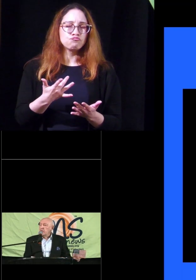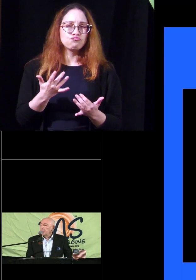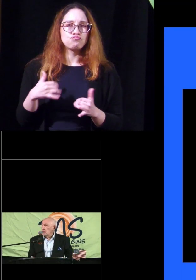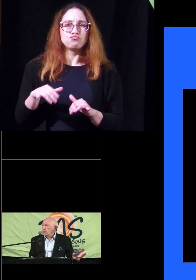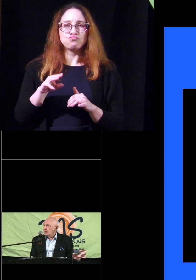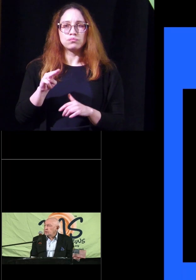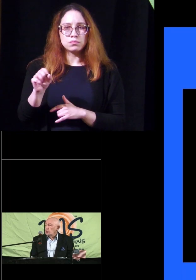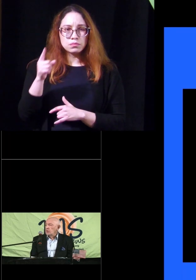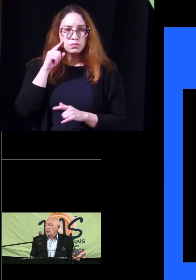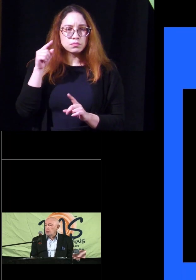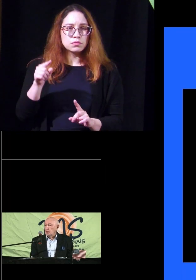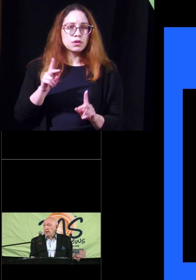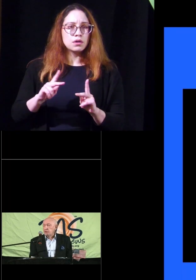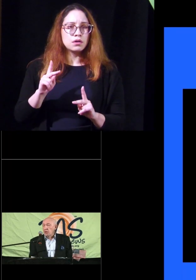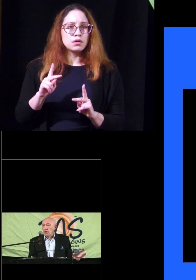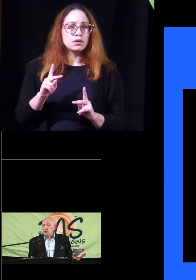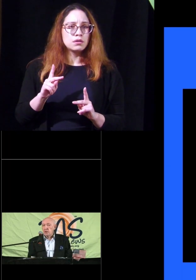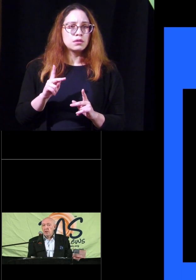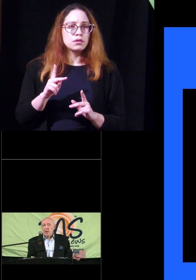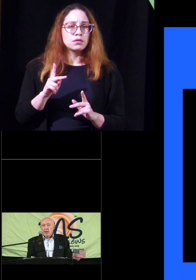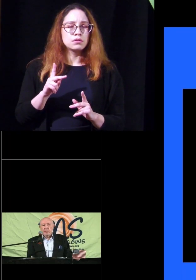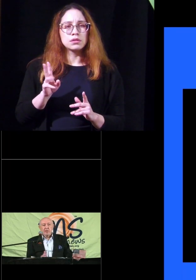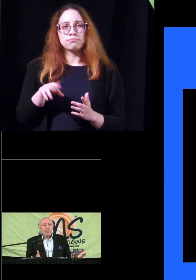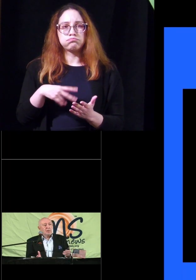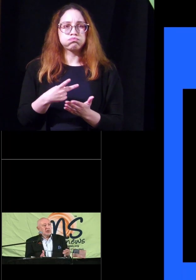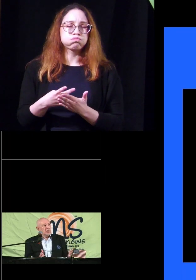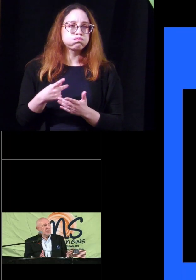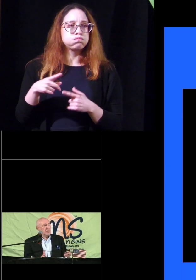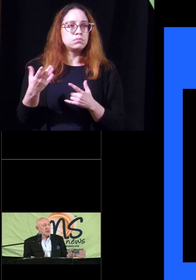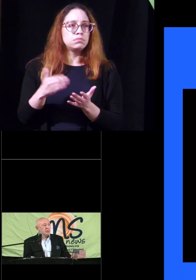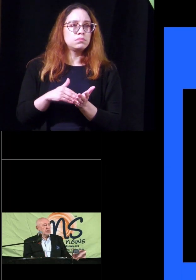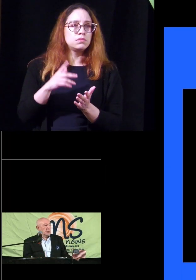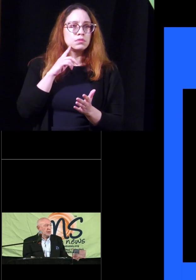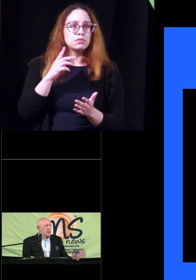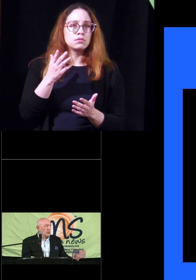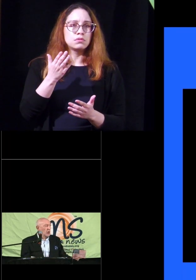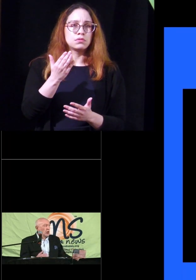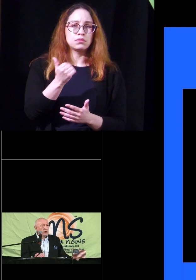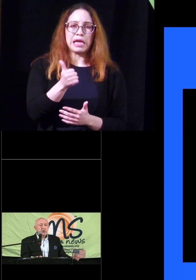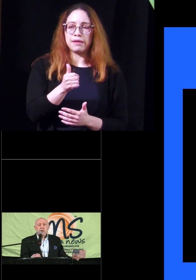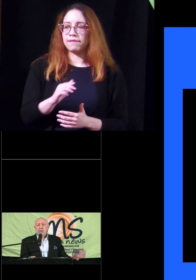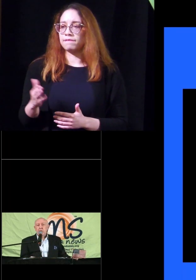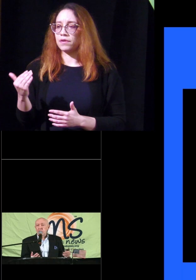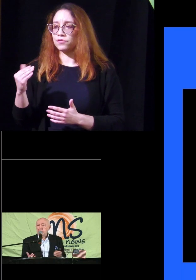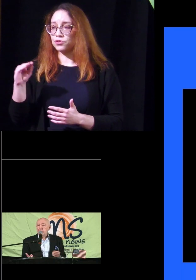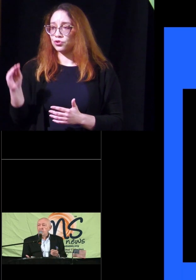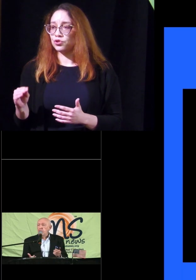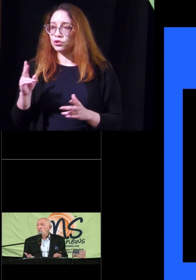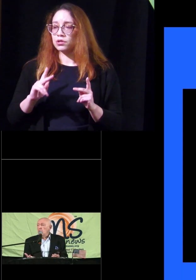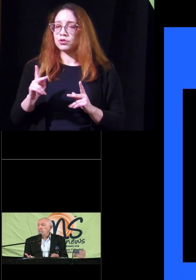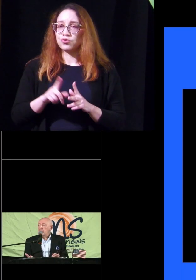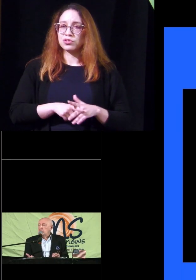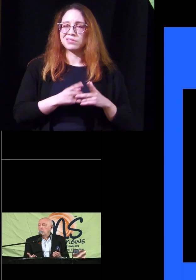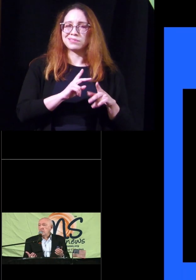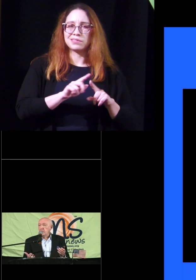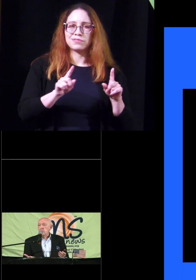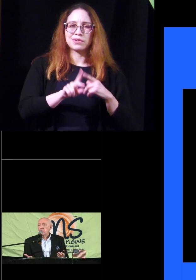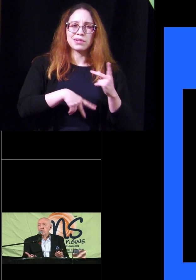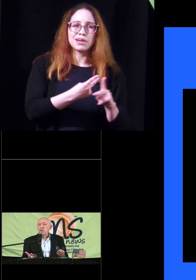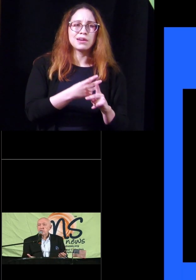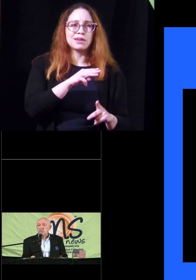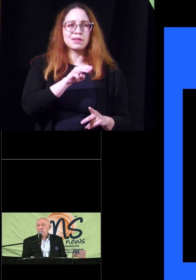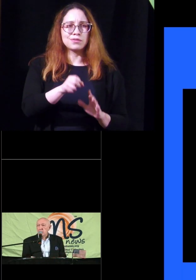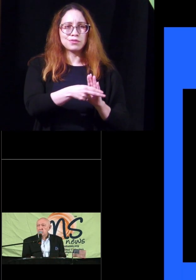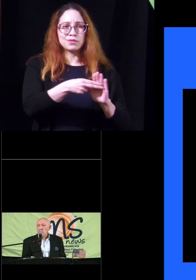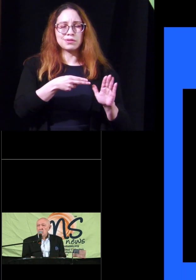that at least 90% of people start out with relapsing MS, and that there may be 10 to 15% of people who start out with a different form of MS that we've